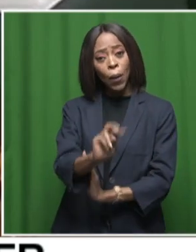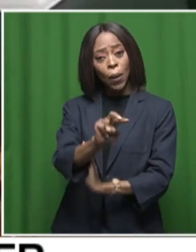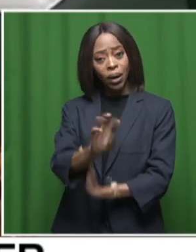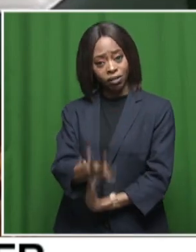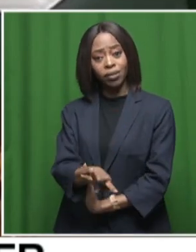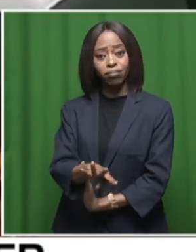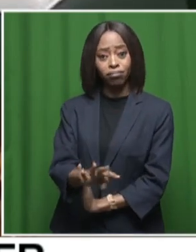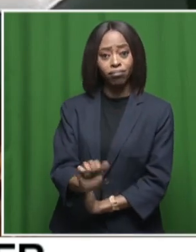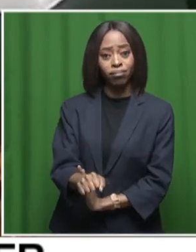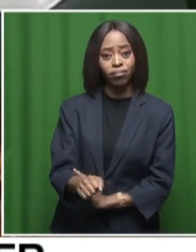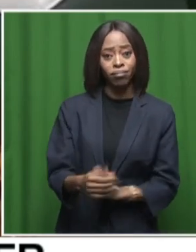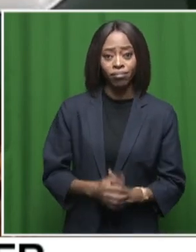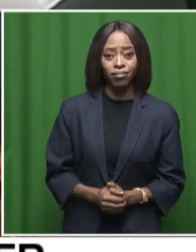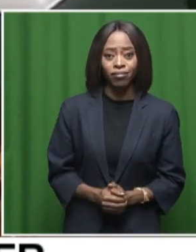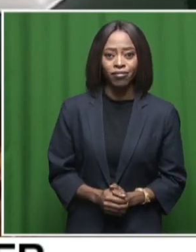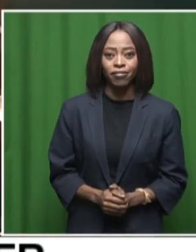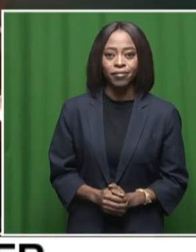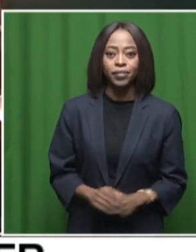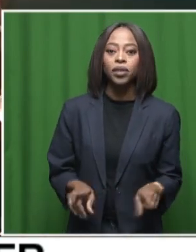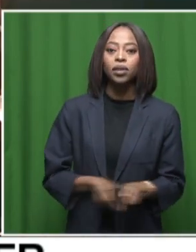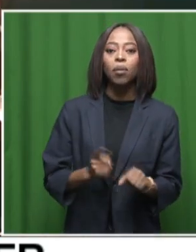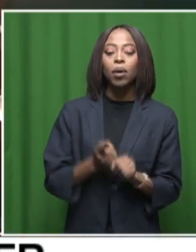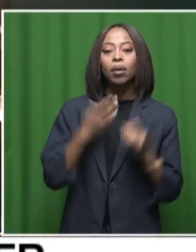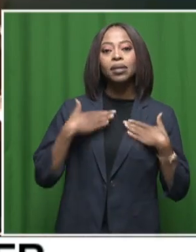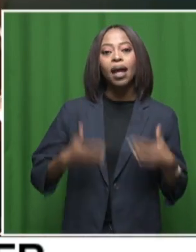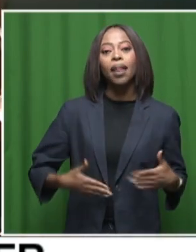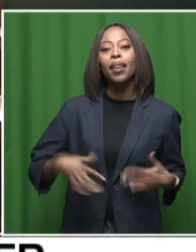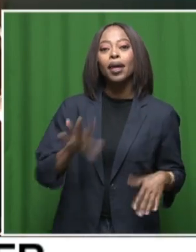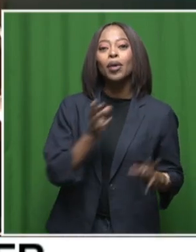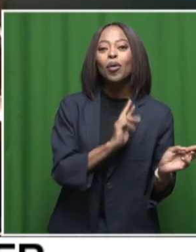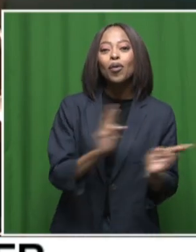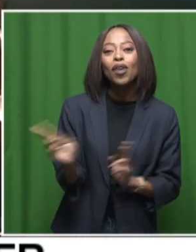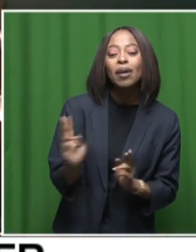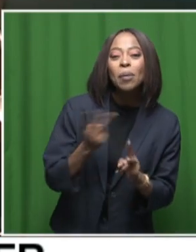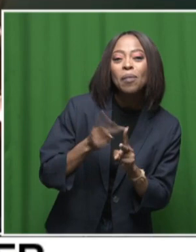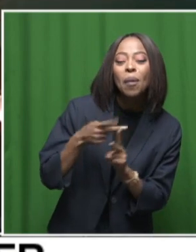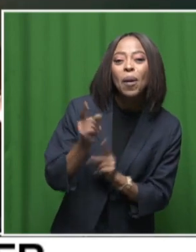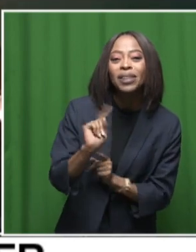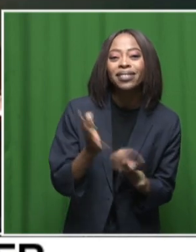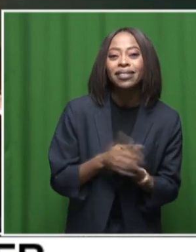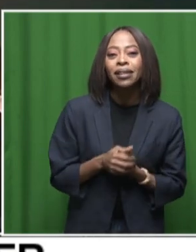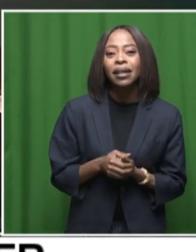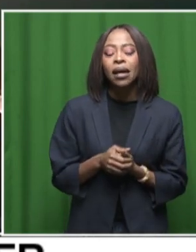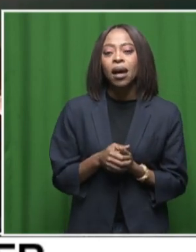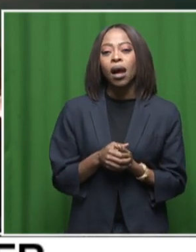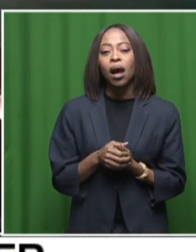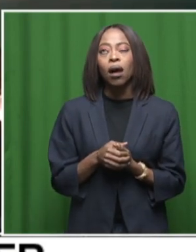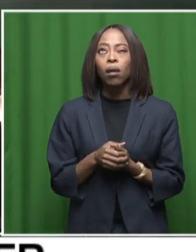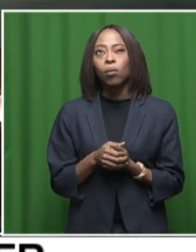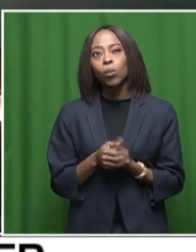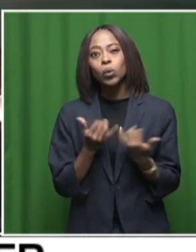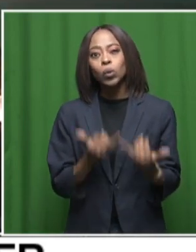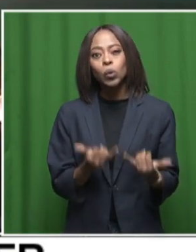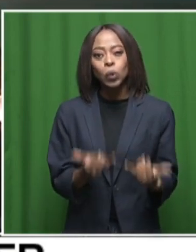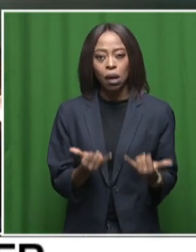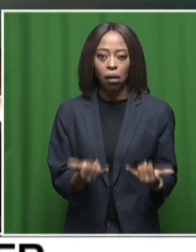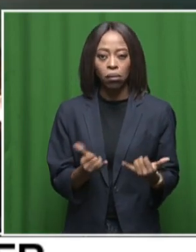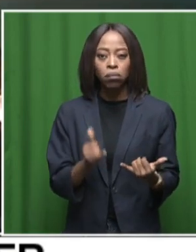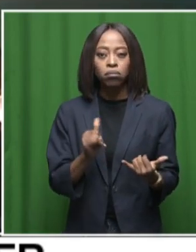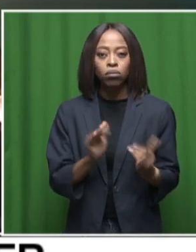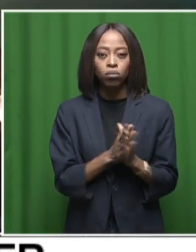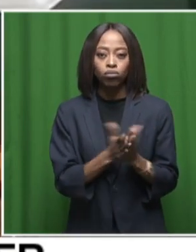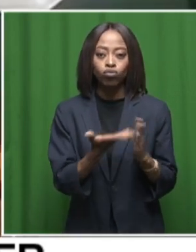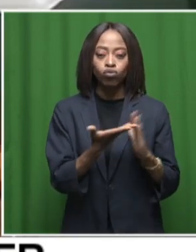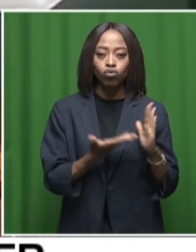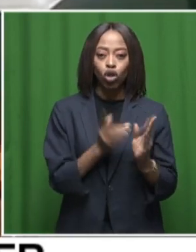2024. Yeah. Definitely. All right. So it's Sunday. What are you making? Oh, today on the menu, we've